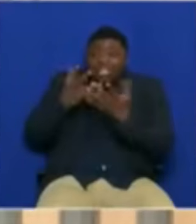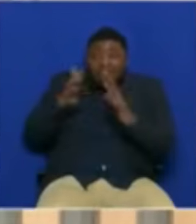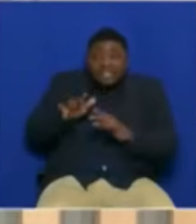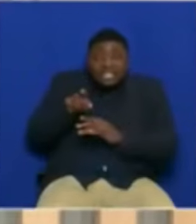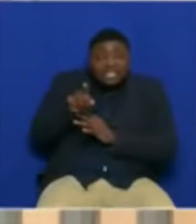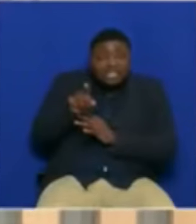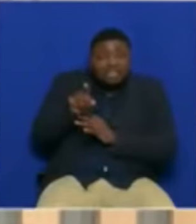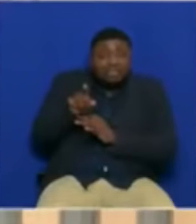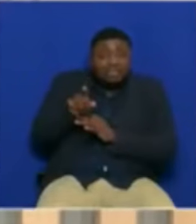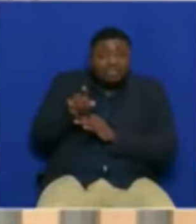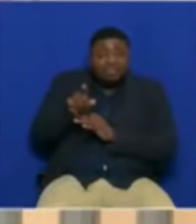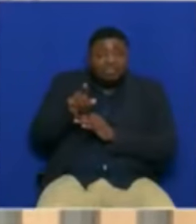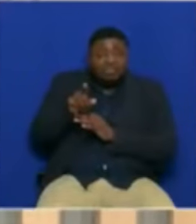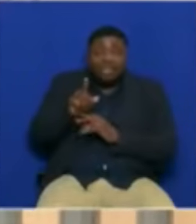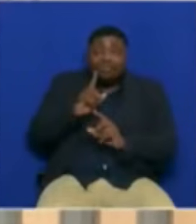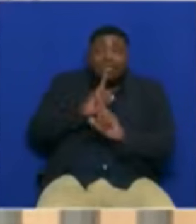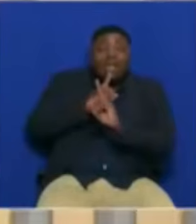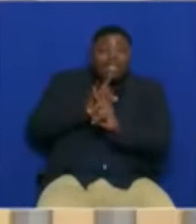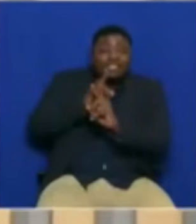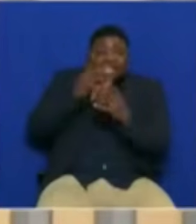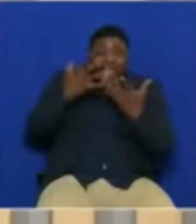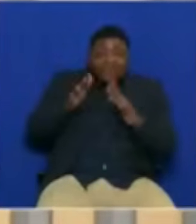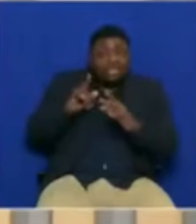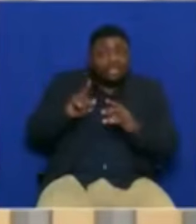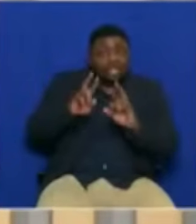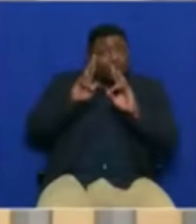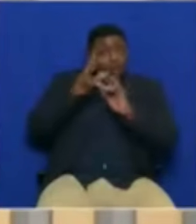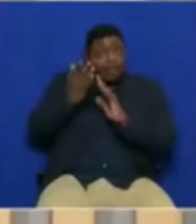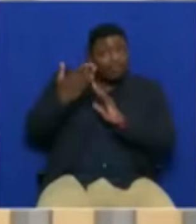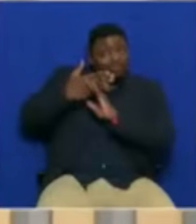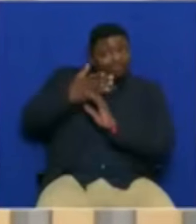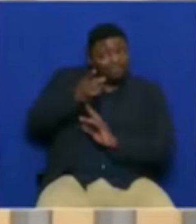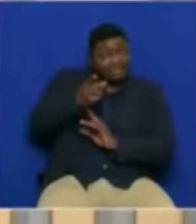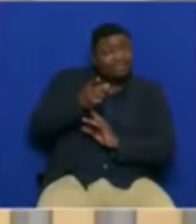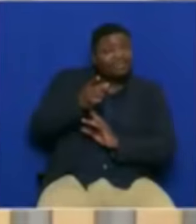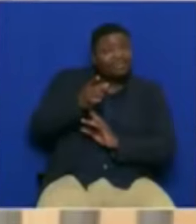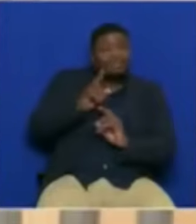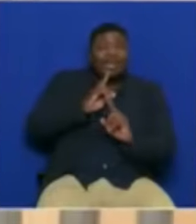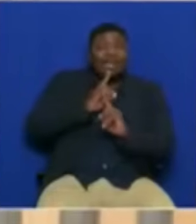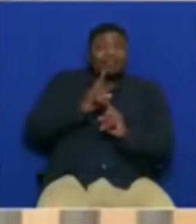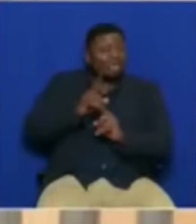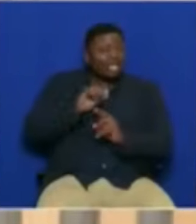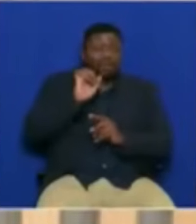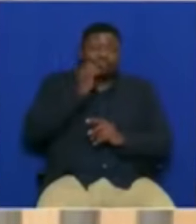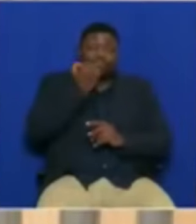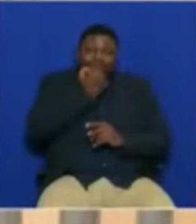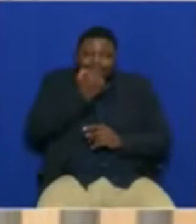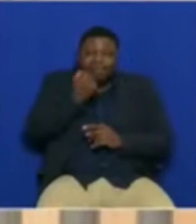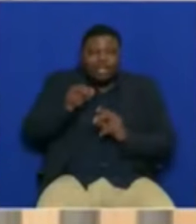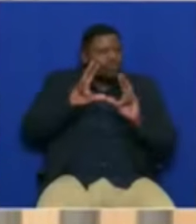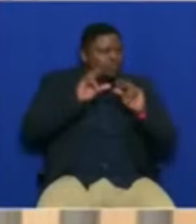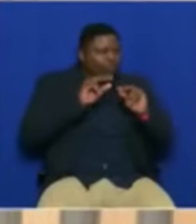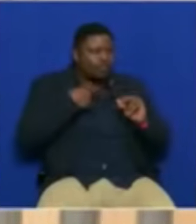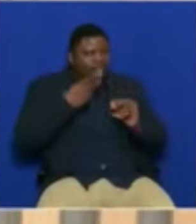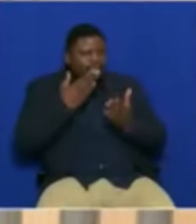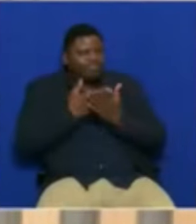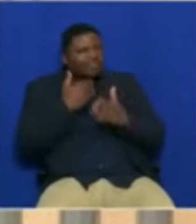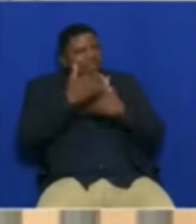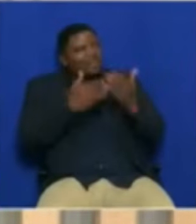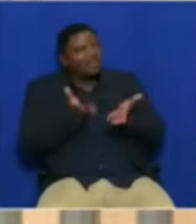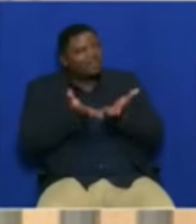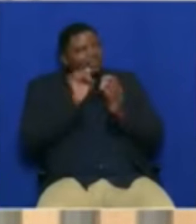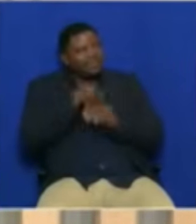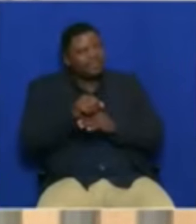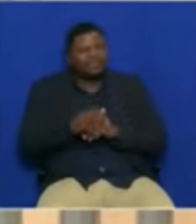answer to the Chair. I'm not interrupting you. No. You can proceed. I just want us to go back to 12.5, just to